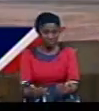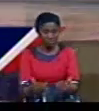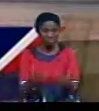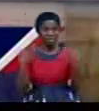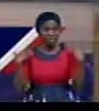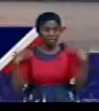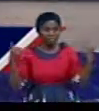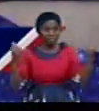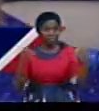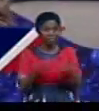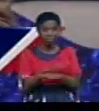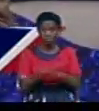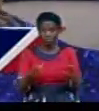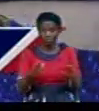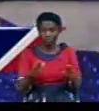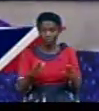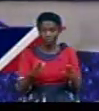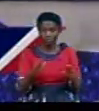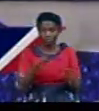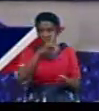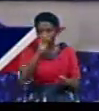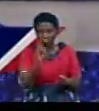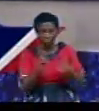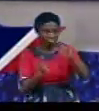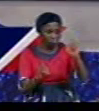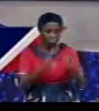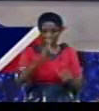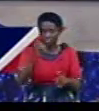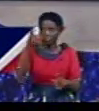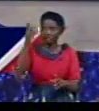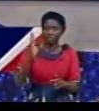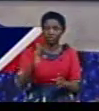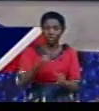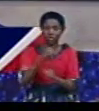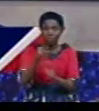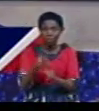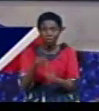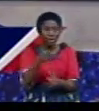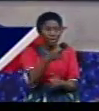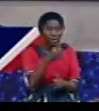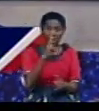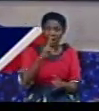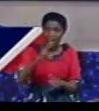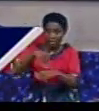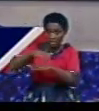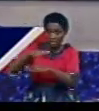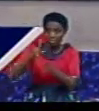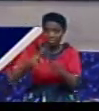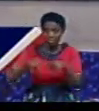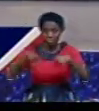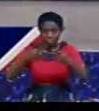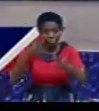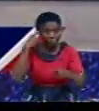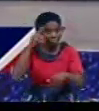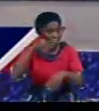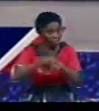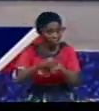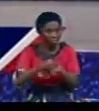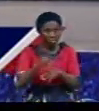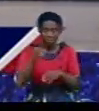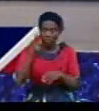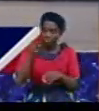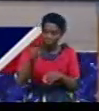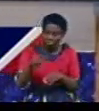don't question God when they are searched on a message go to Mary